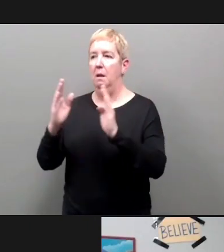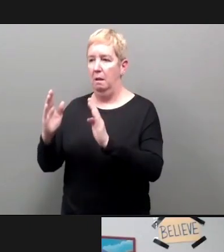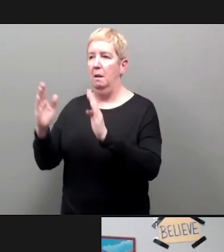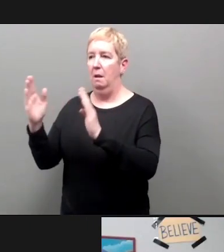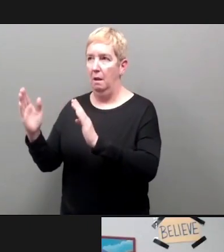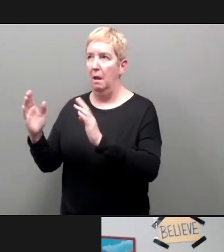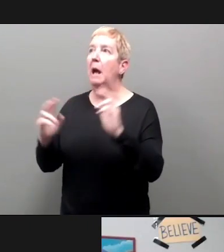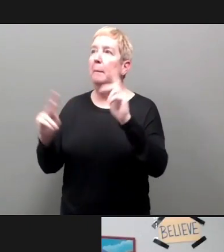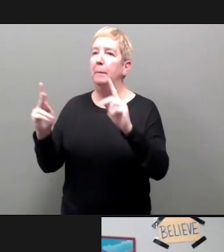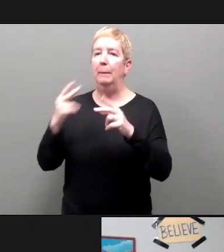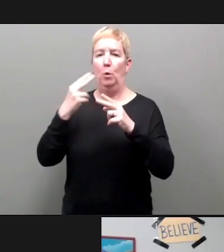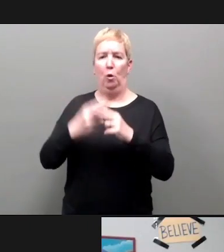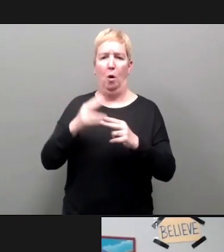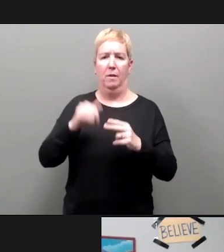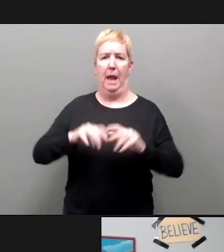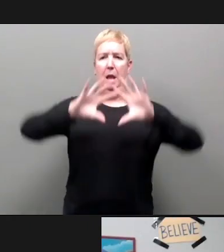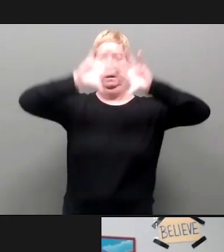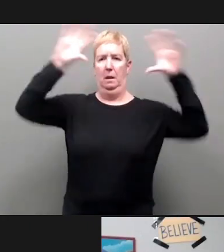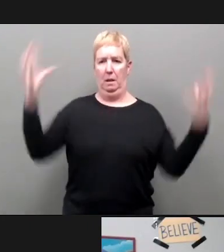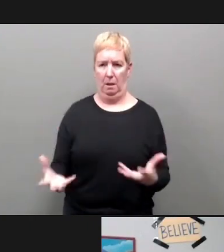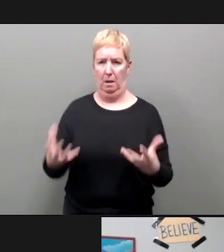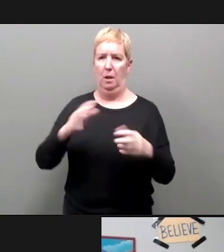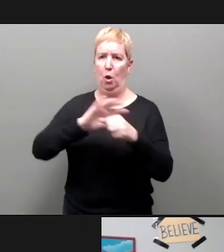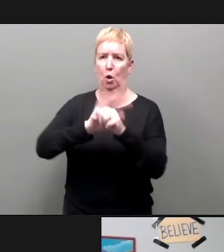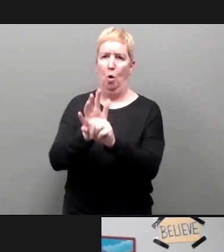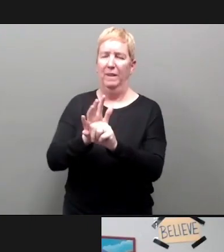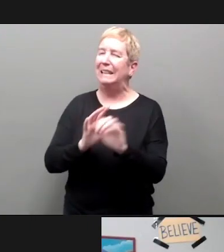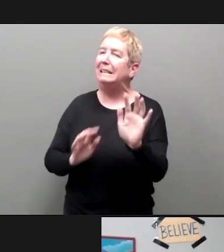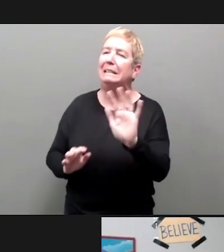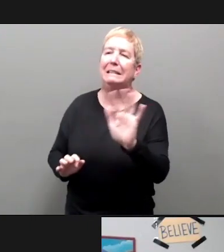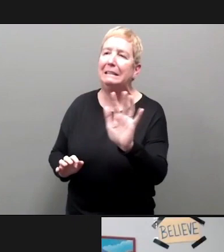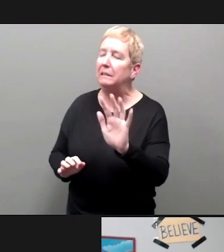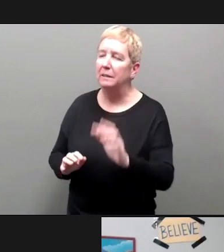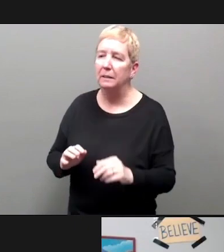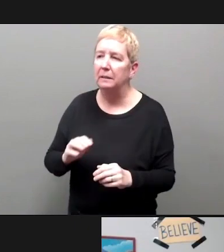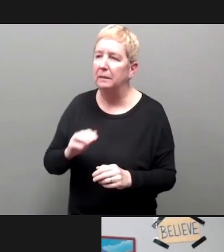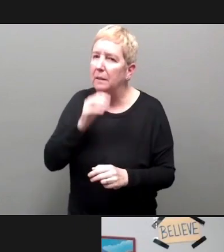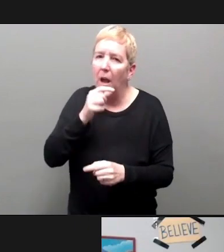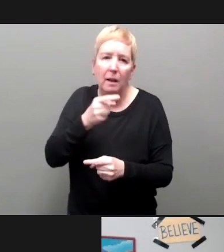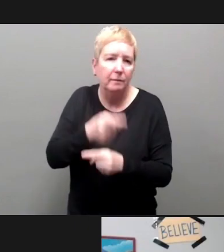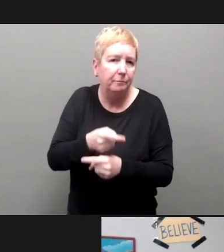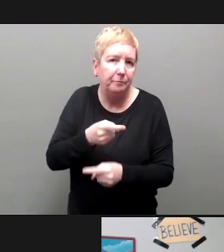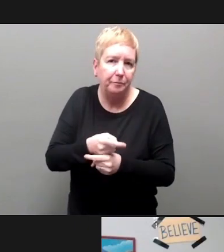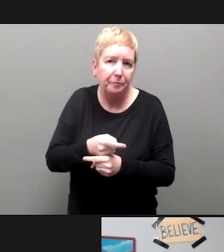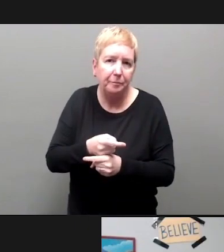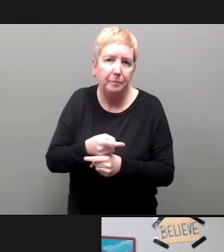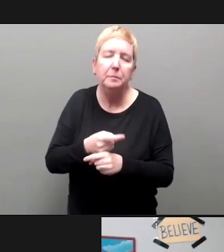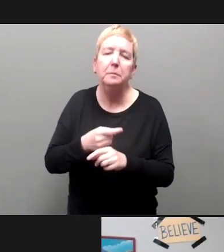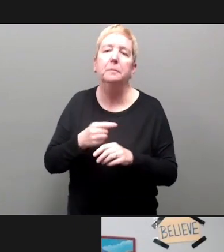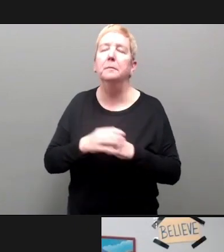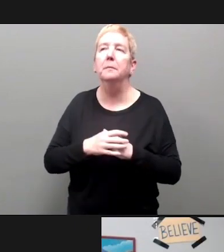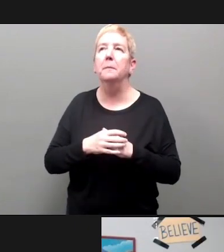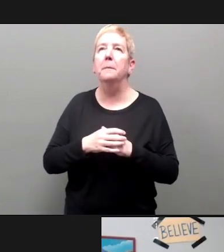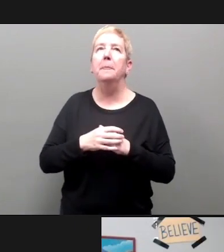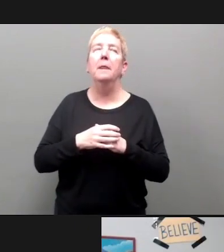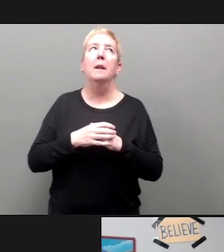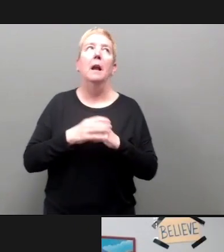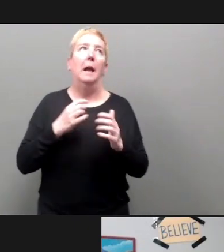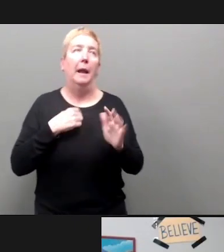of COVID, and they're not. It would be more, I think it would help people think about it and maybe